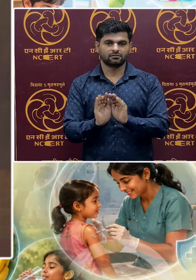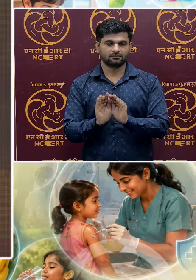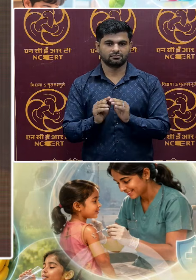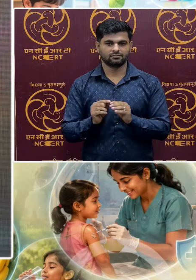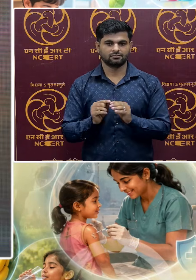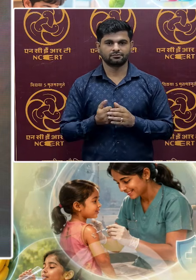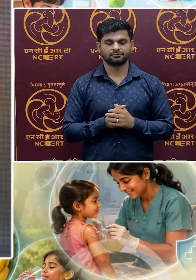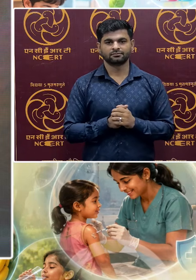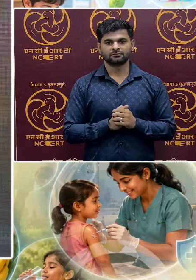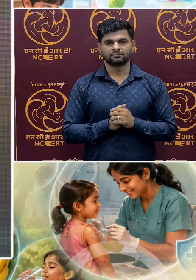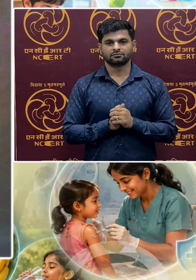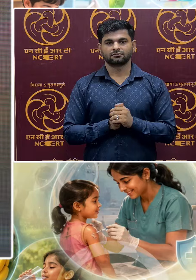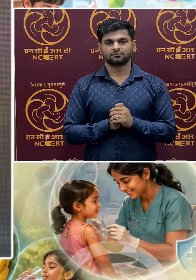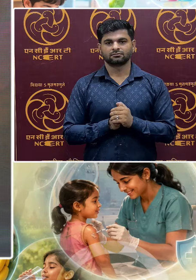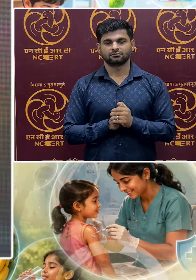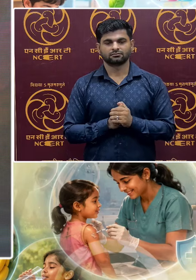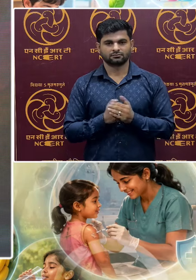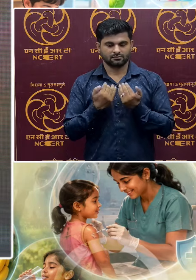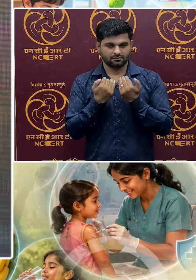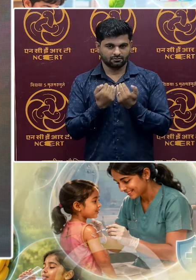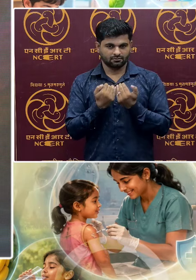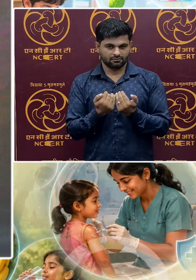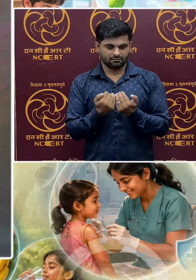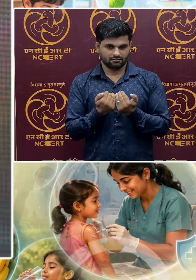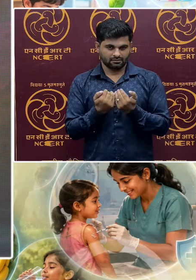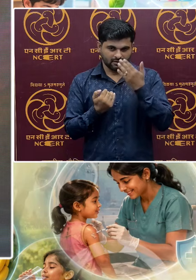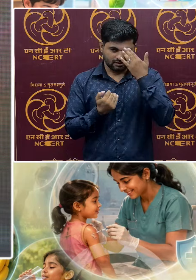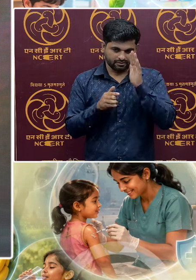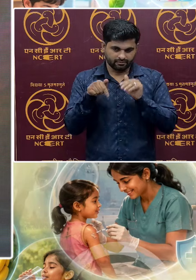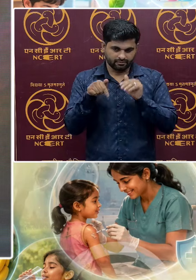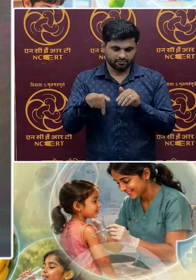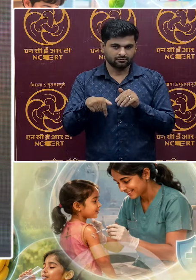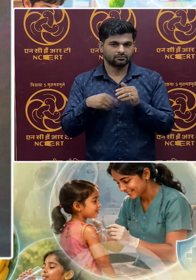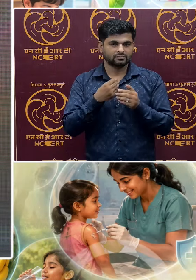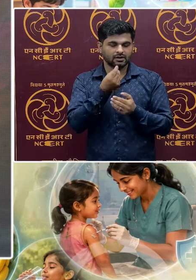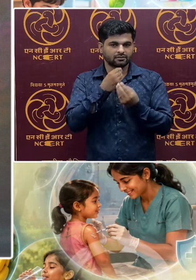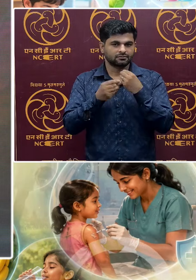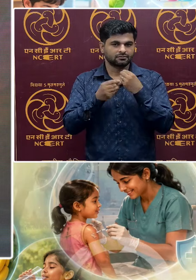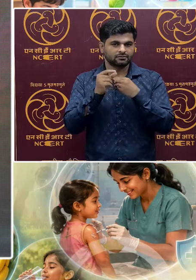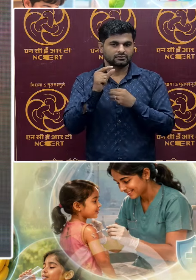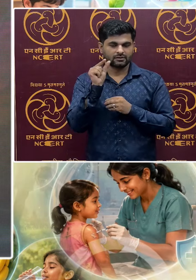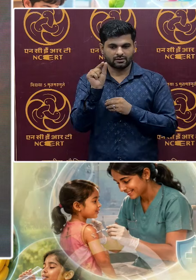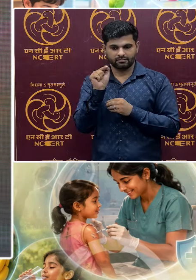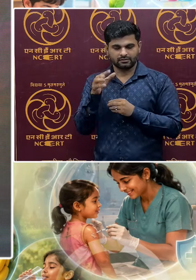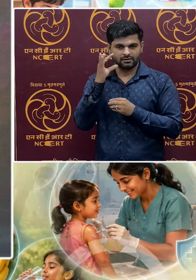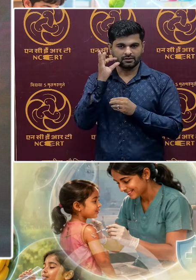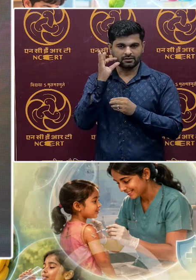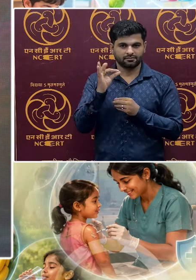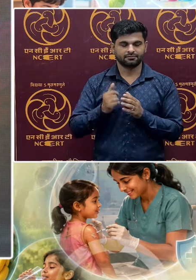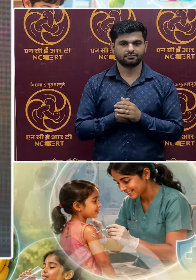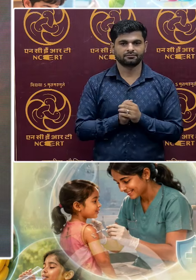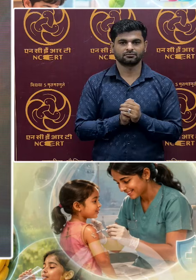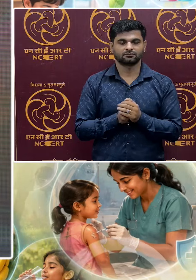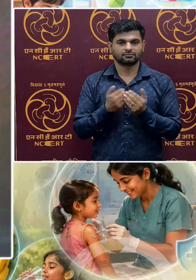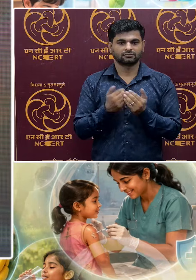prevention? Yeah, that's right. So nutrition is a very important preventive tool.